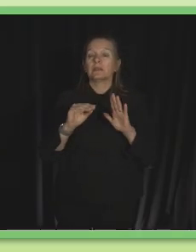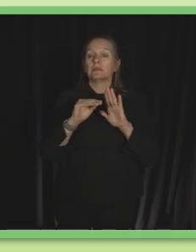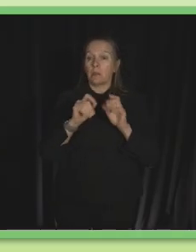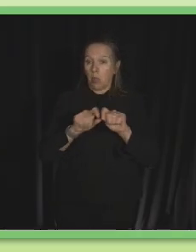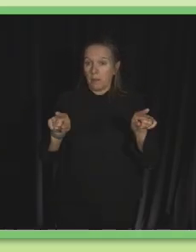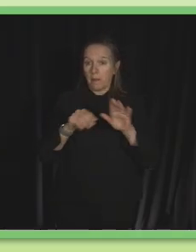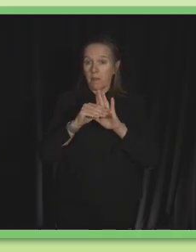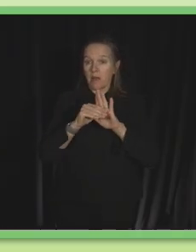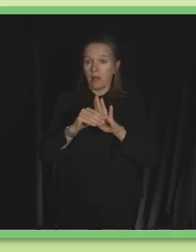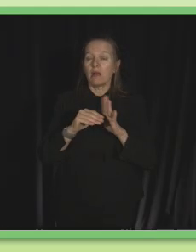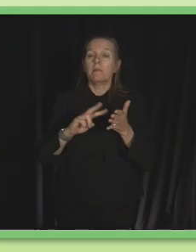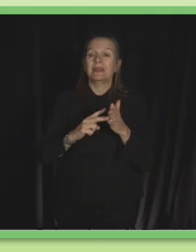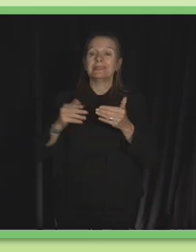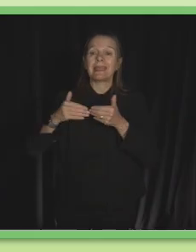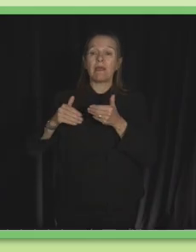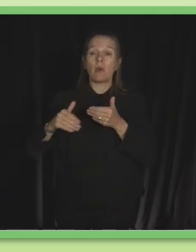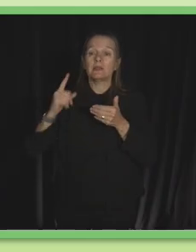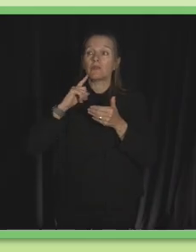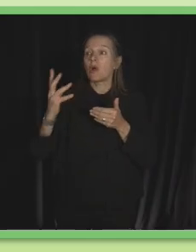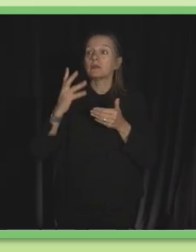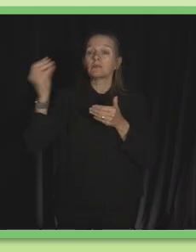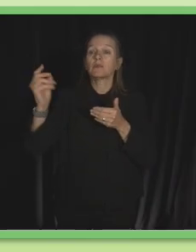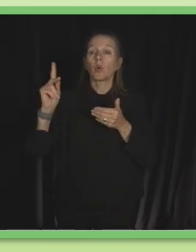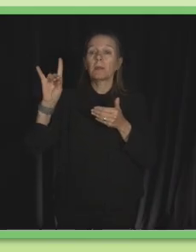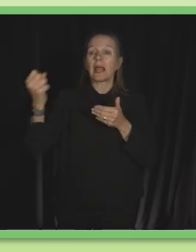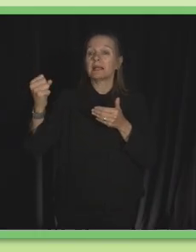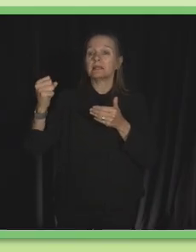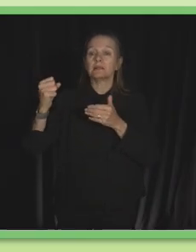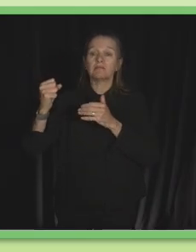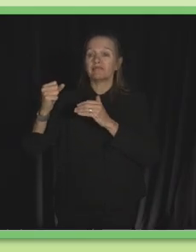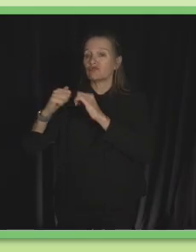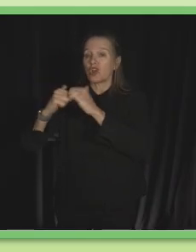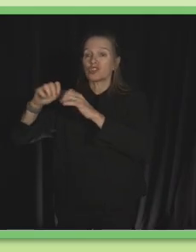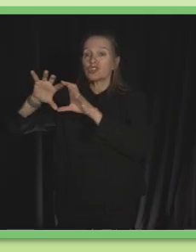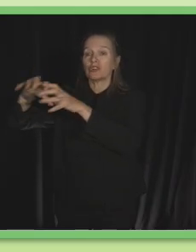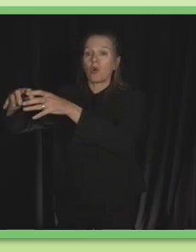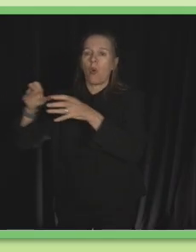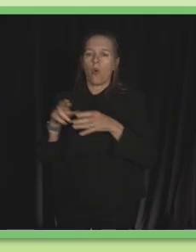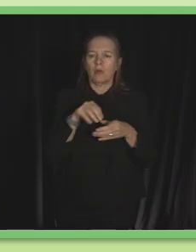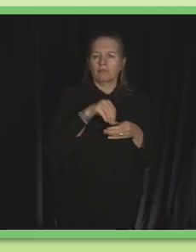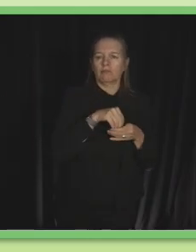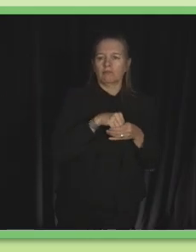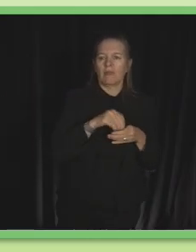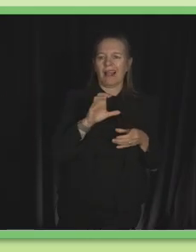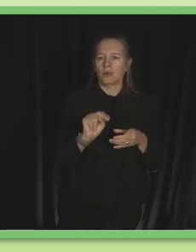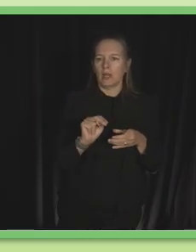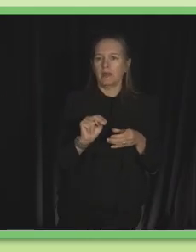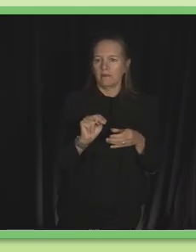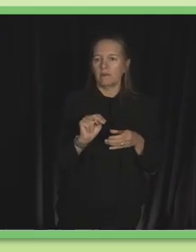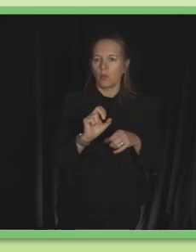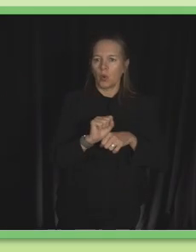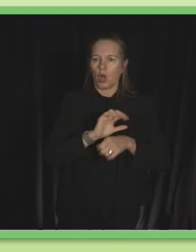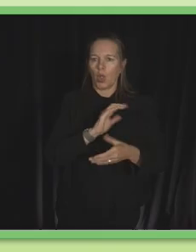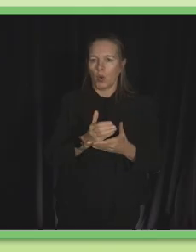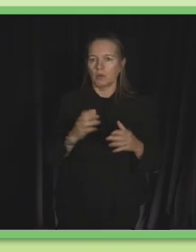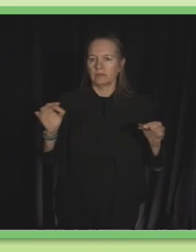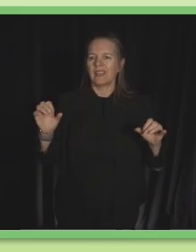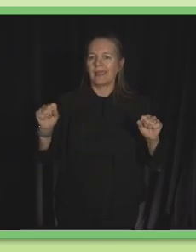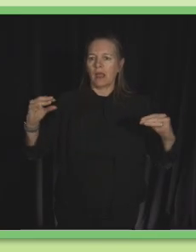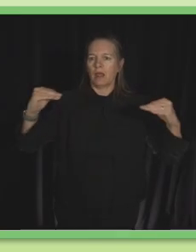run gateways external to Kubernetes for traditional infrastructure or within clusters for cloud-native workloads, allowing for mixed topologies as